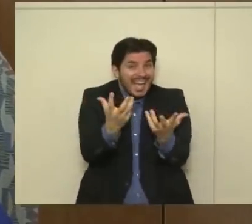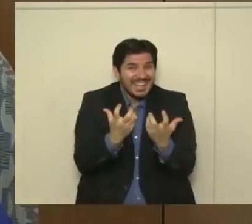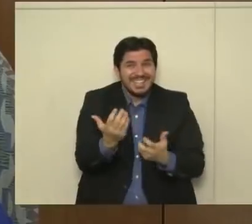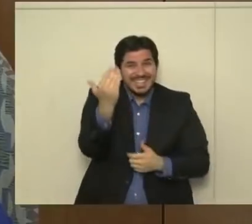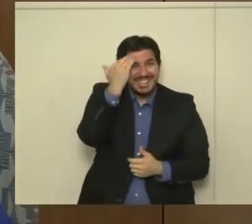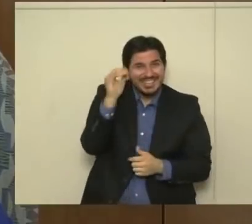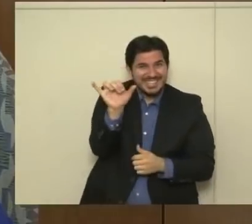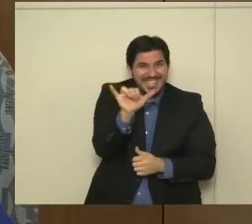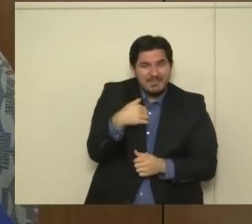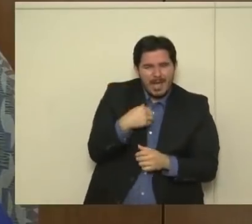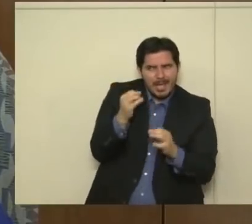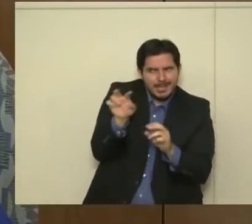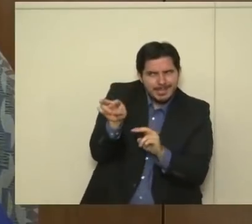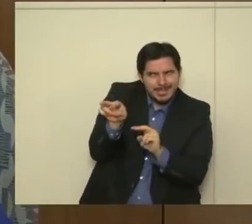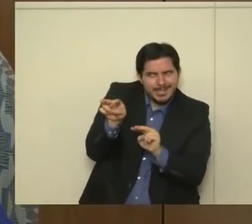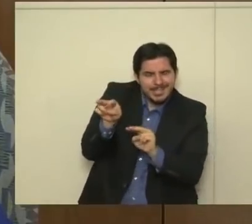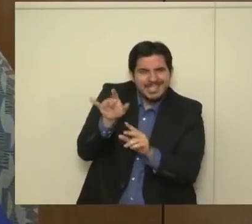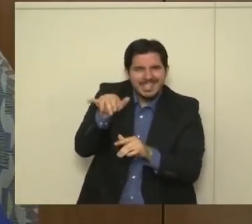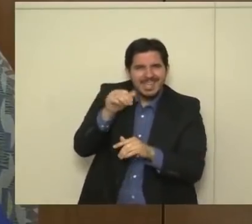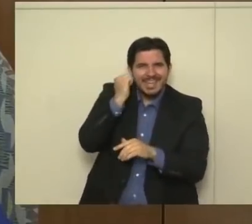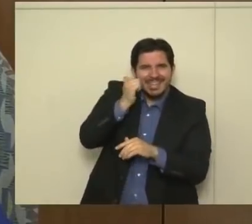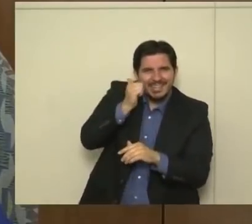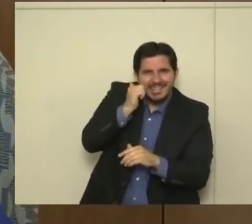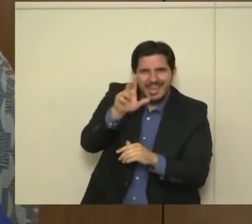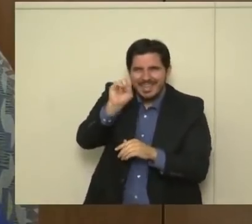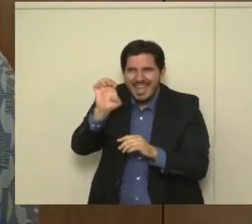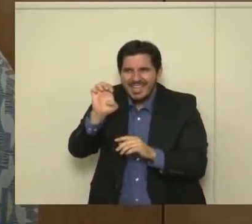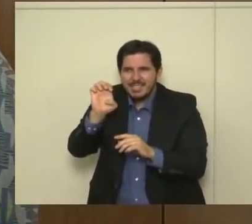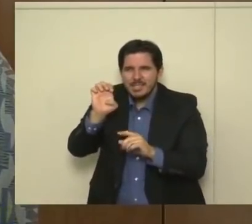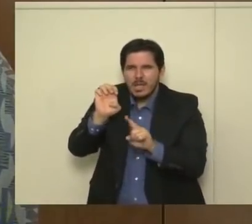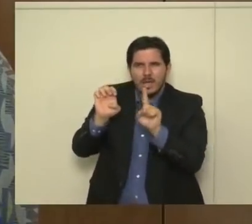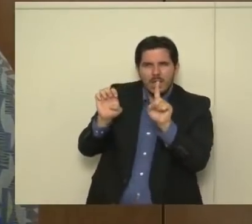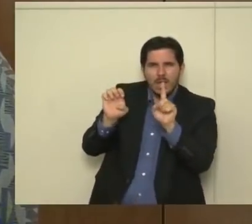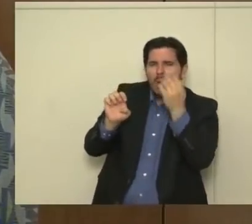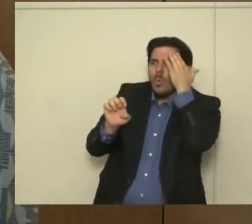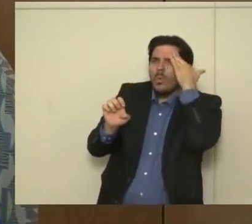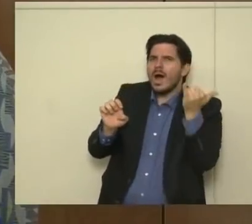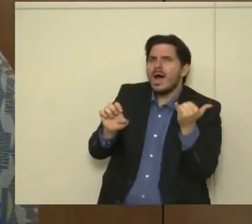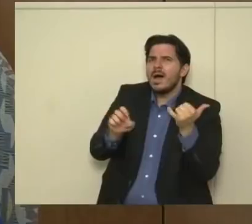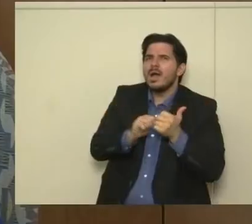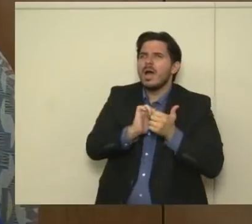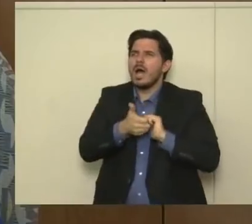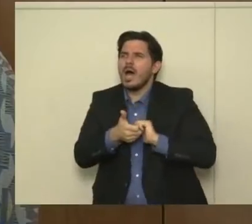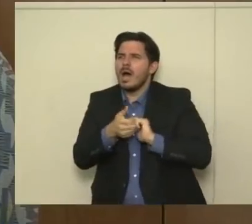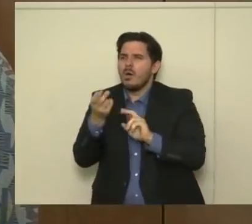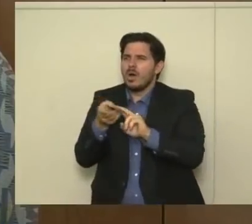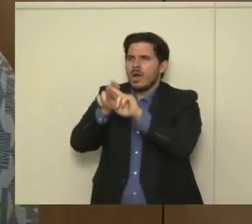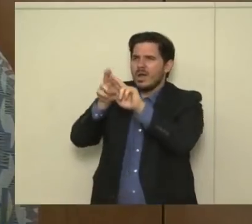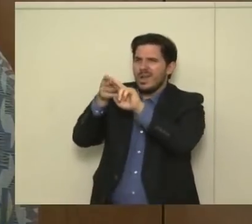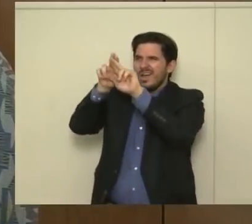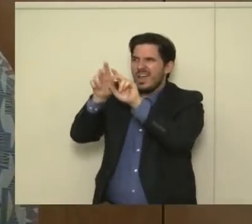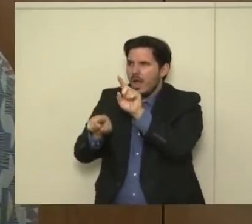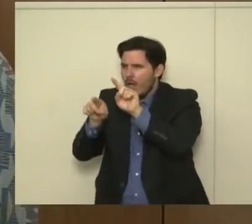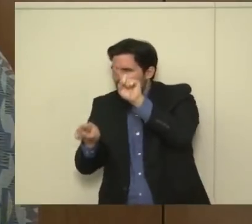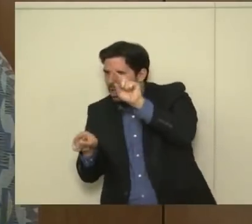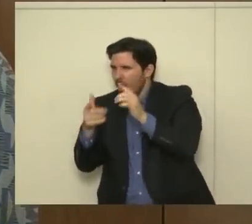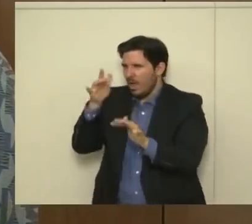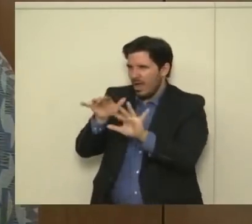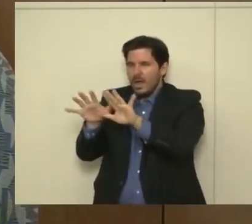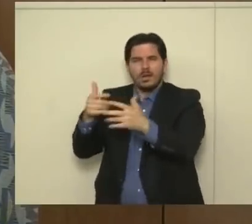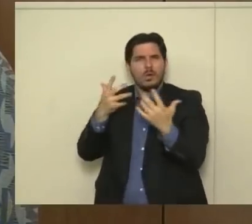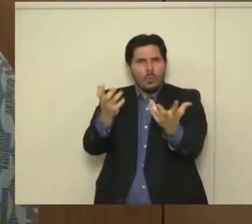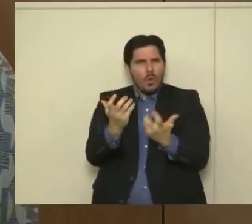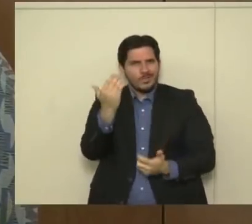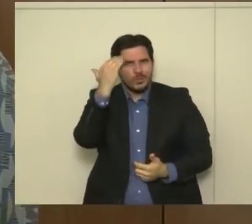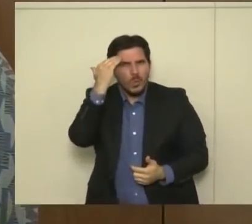day, and I want as much information about the why and the hows as possible. And I know